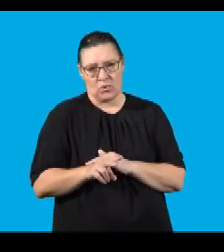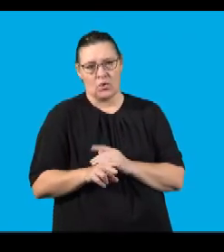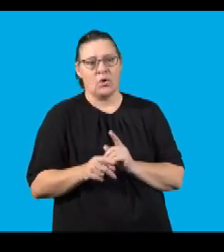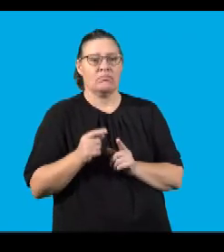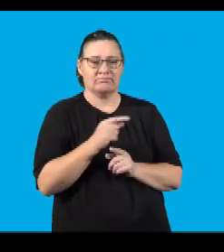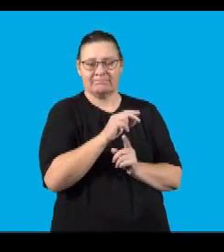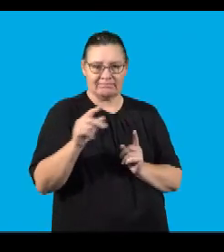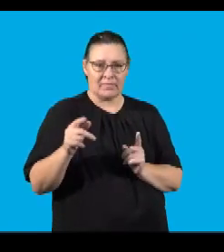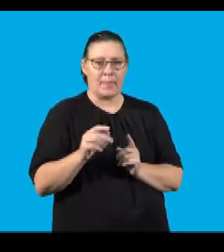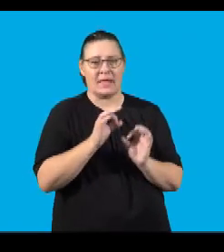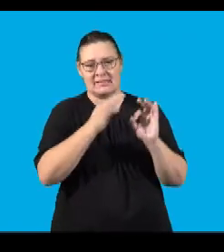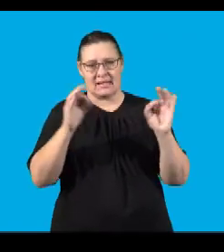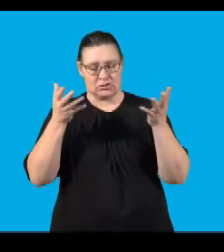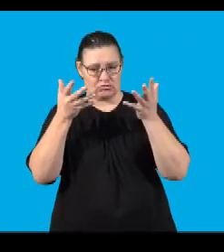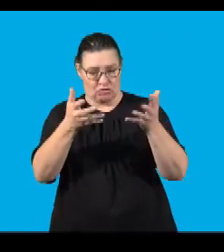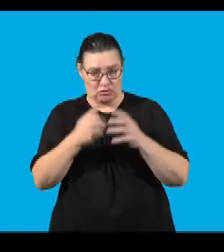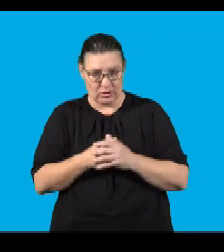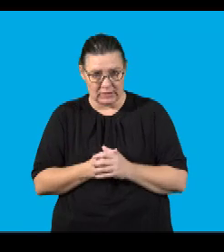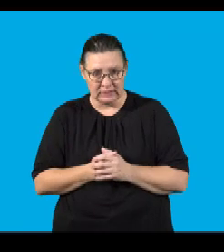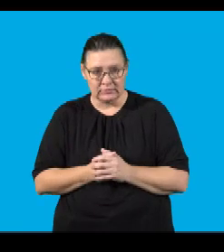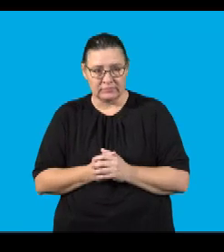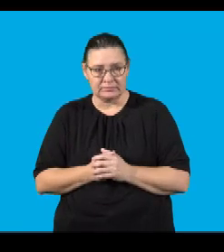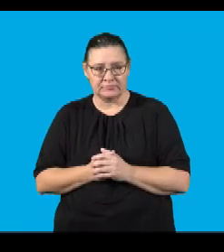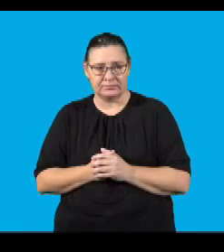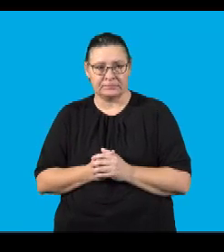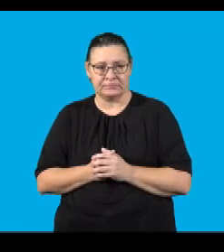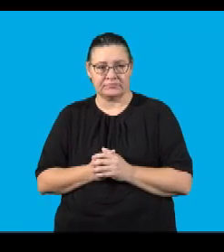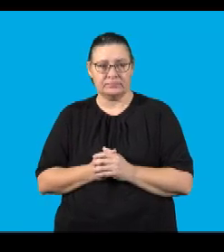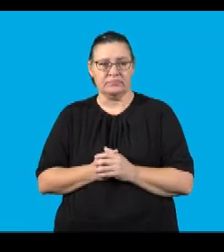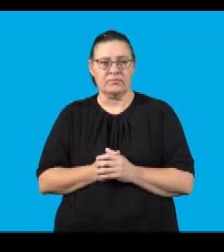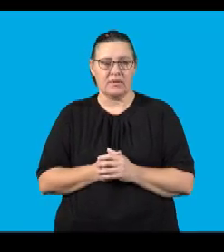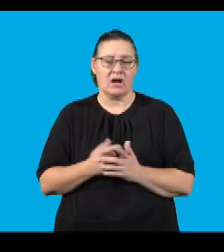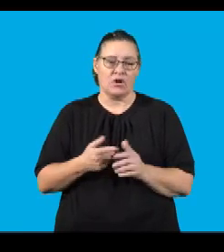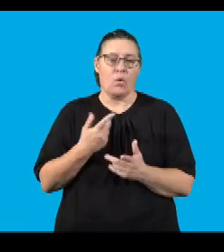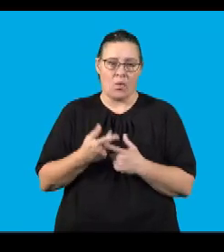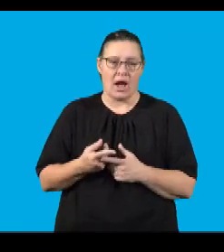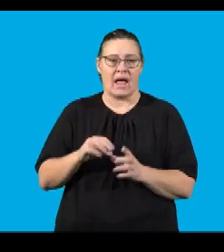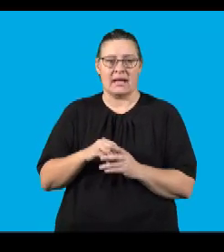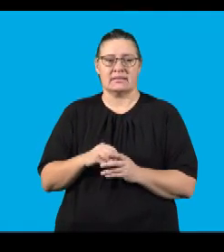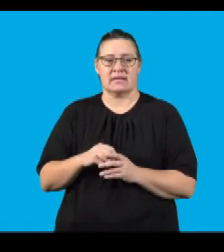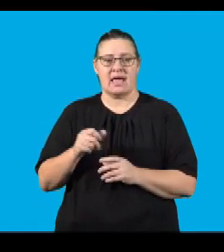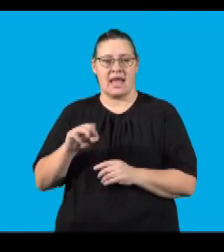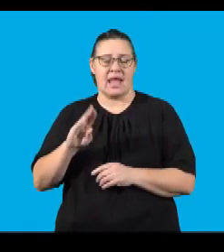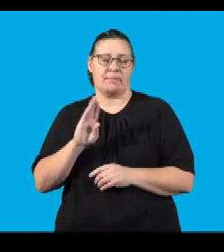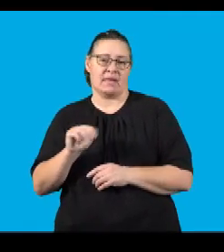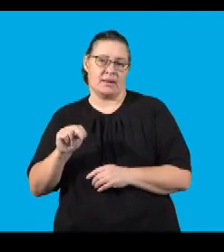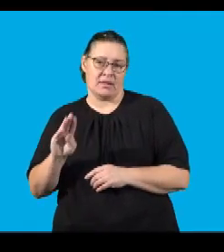username @Paprice shared a video of a gadget encountered while at an Airbnb.